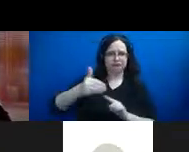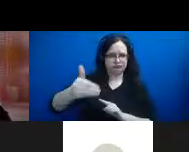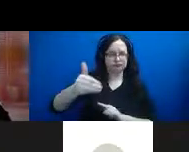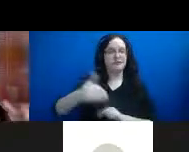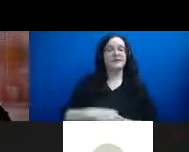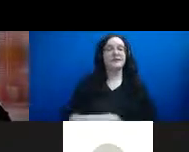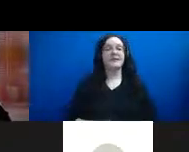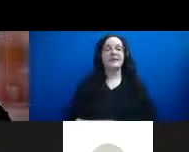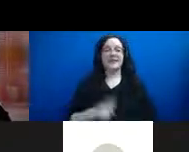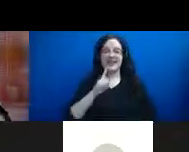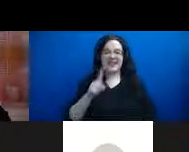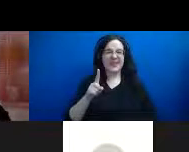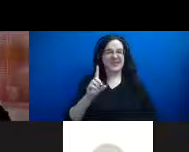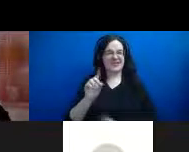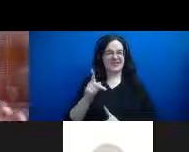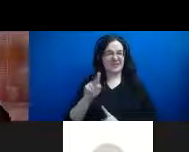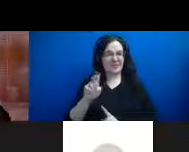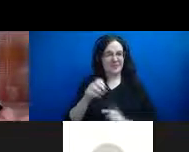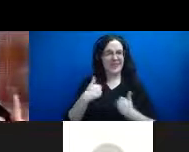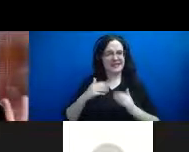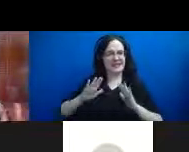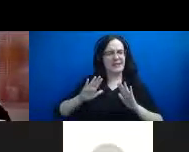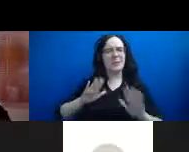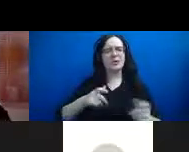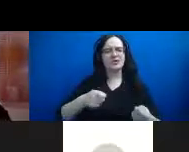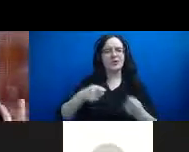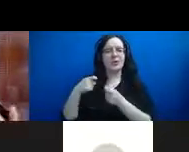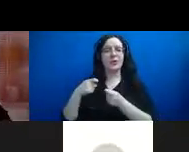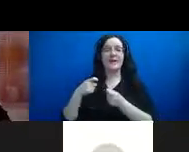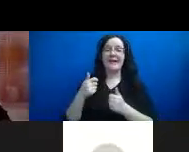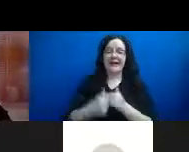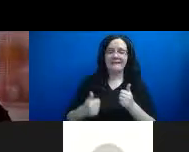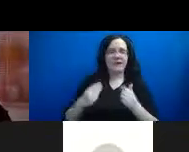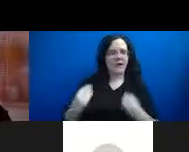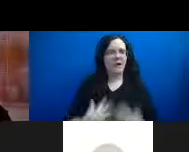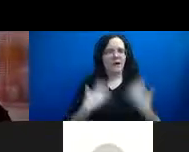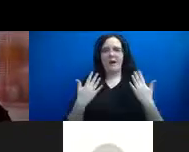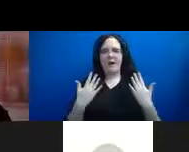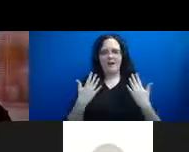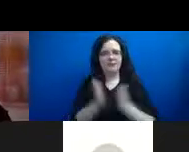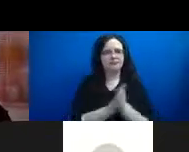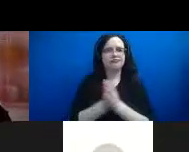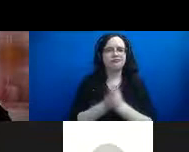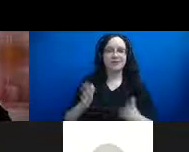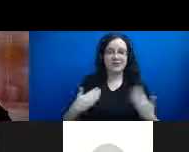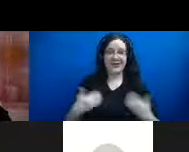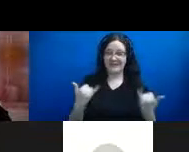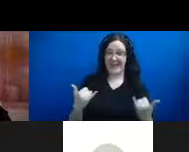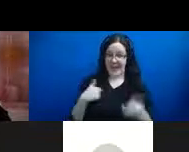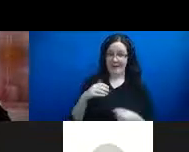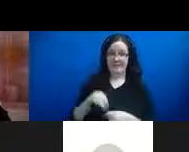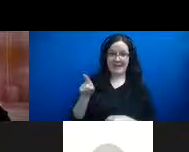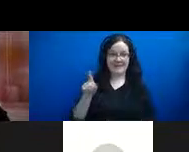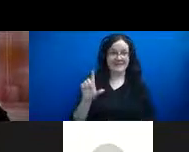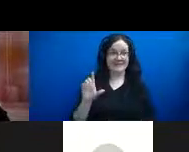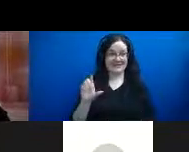And every push-pull, every rush or little thrill, a little joy. Right now I'm in Cleveland, Ohio, and it's kind of a sunny day, and